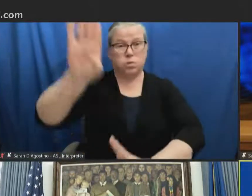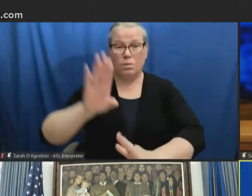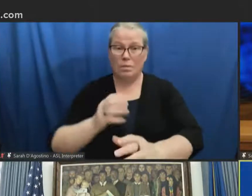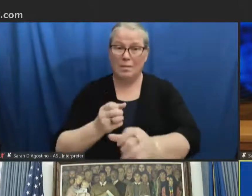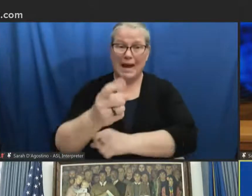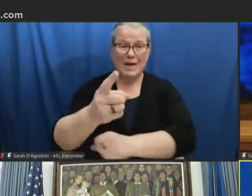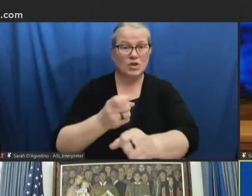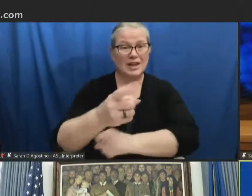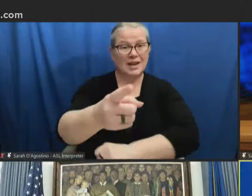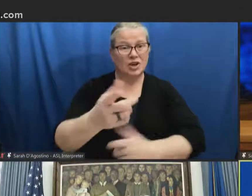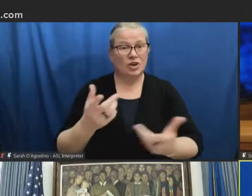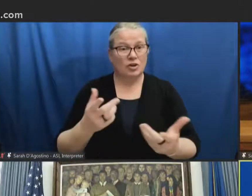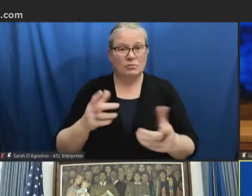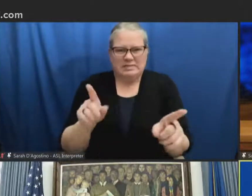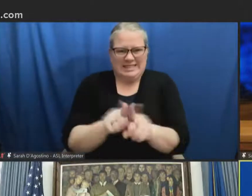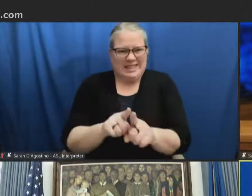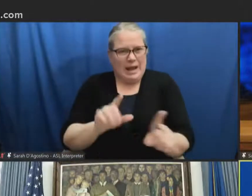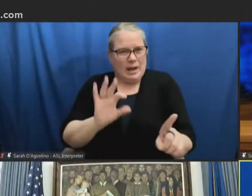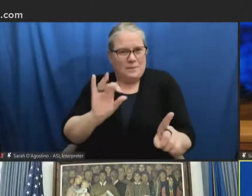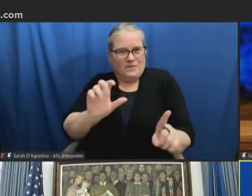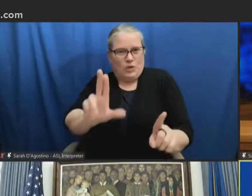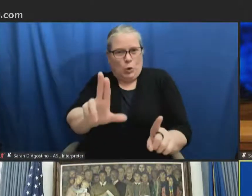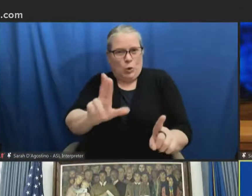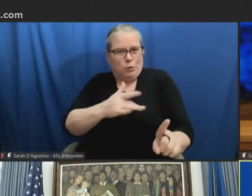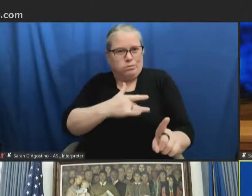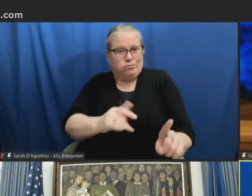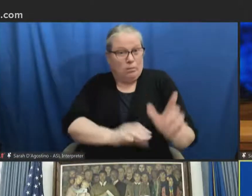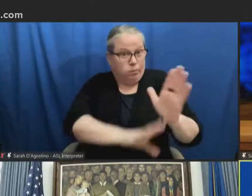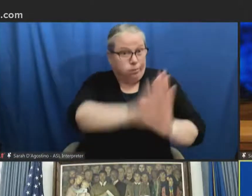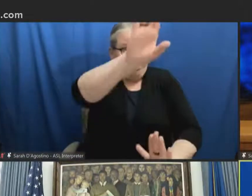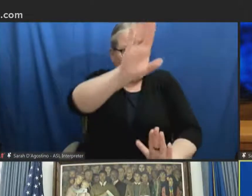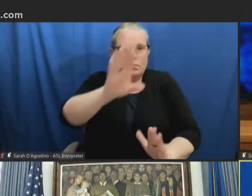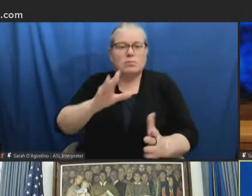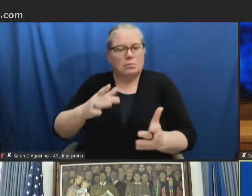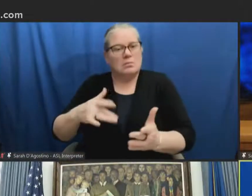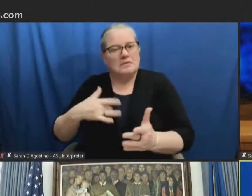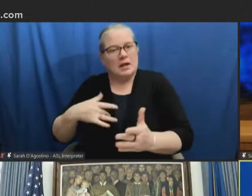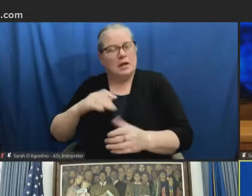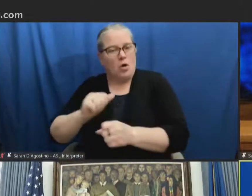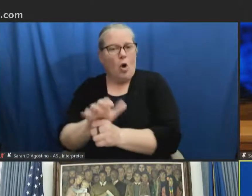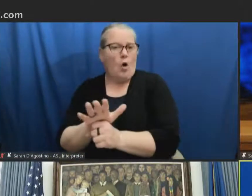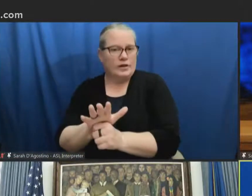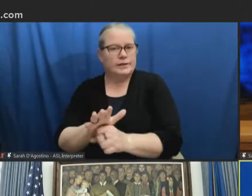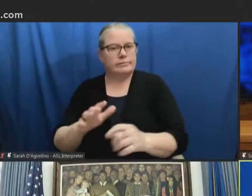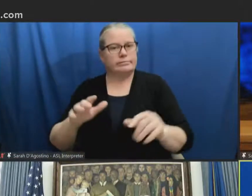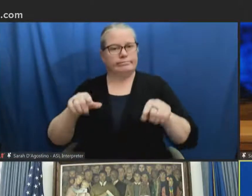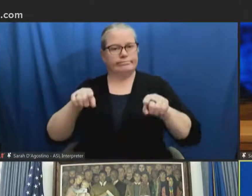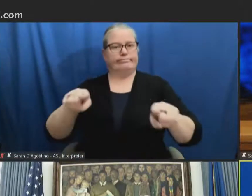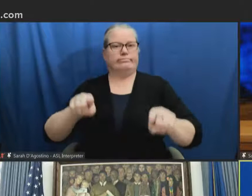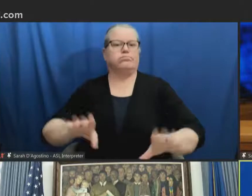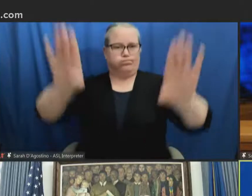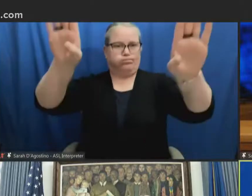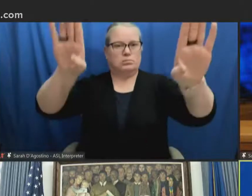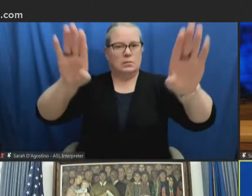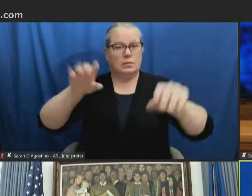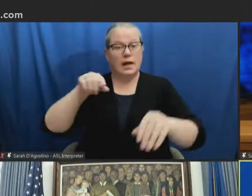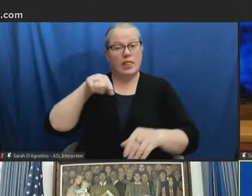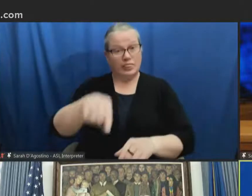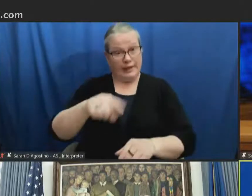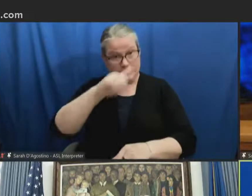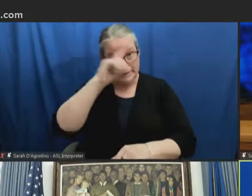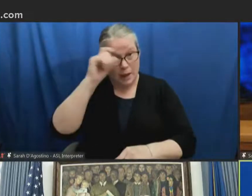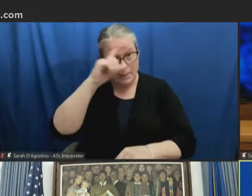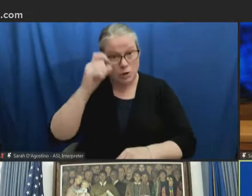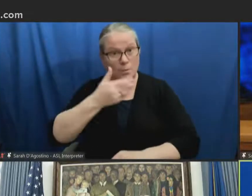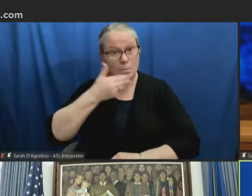respiratory virus surges usually. I'm hopeful that this summer is going to look better, that we will get a little bit of a reprieve. That is my hope.